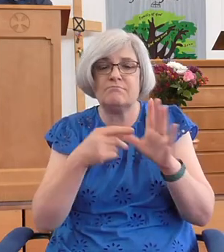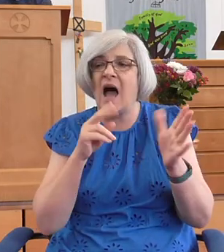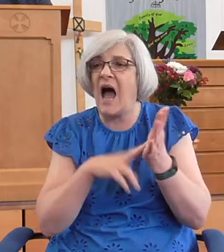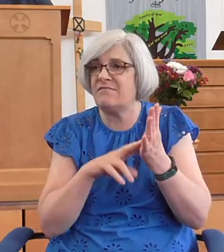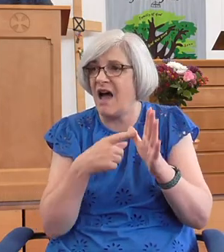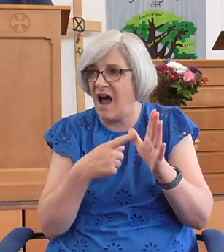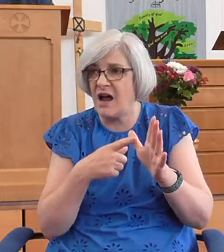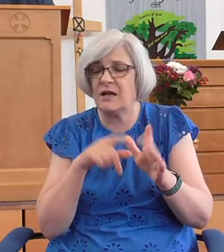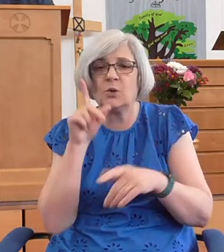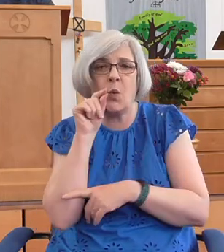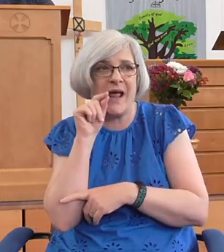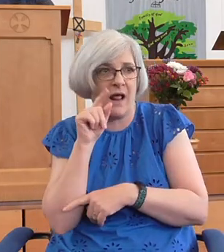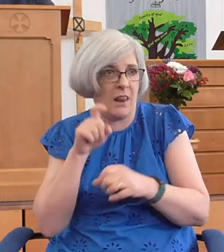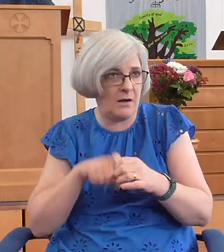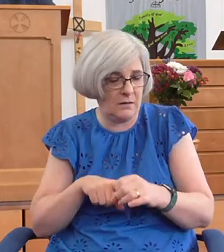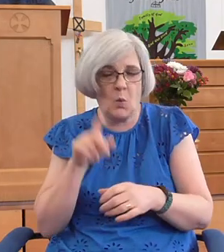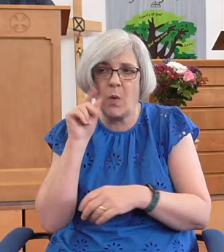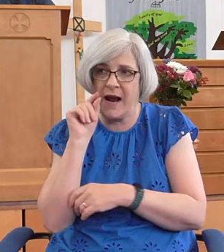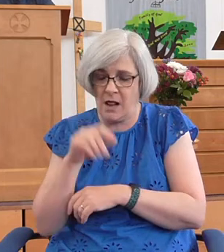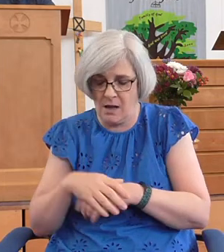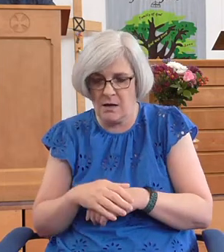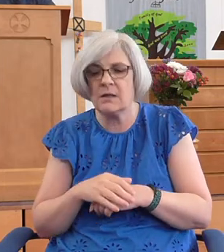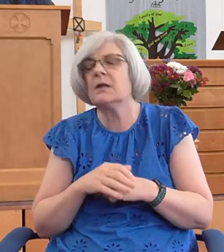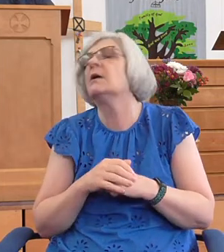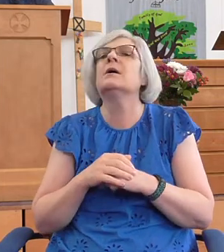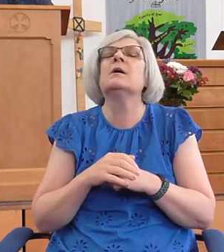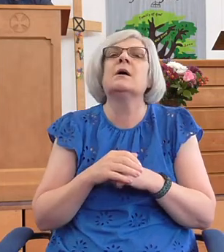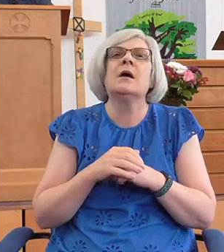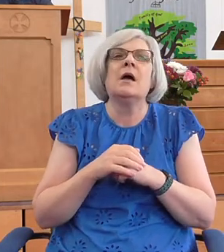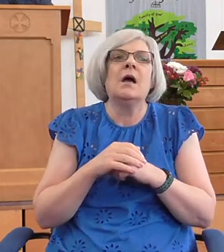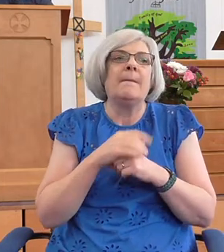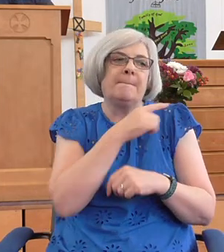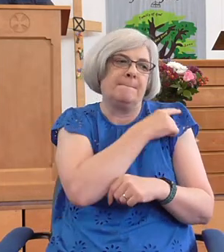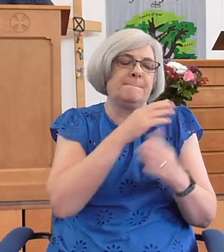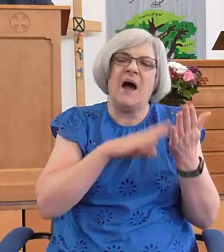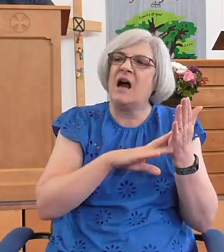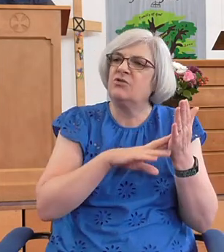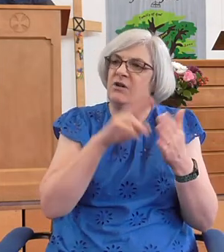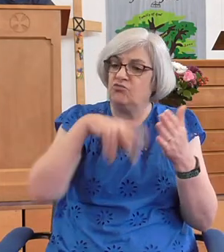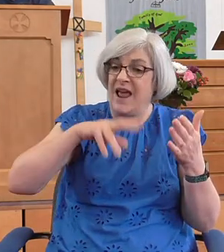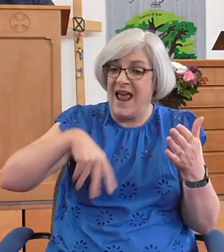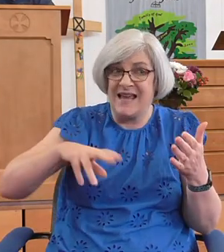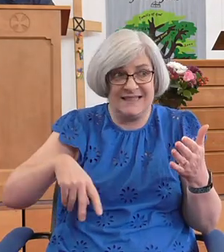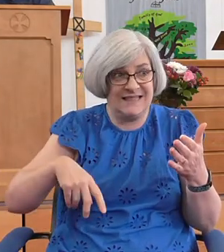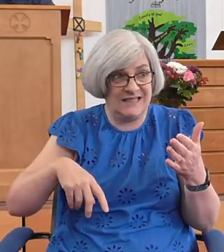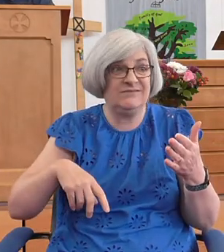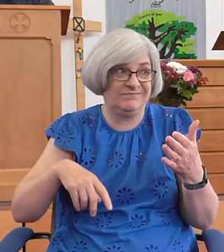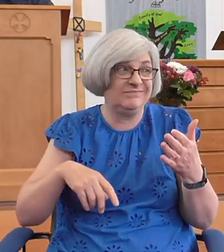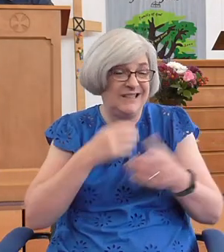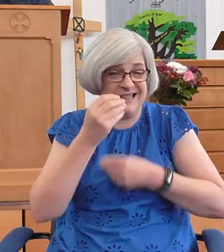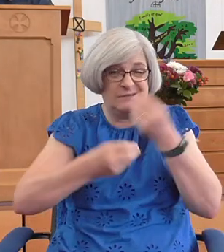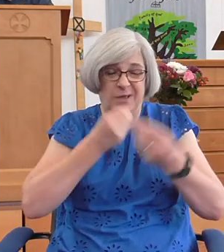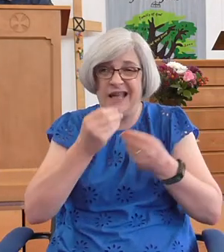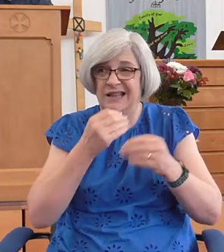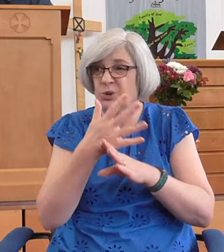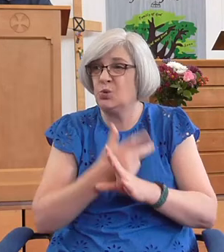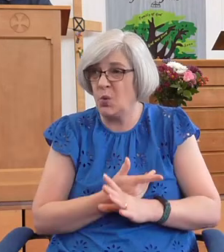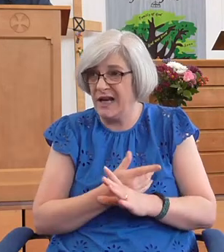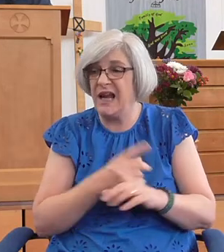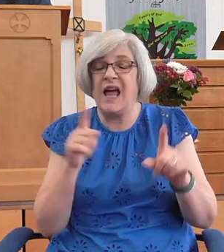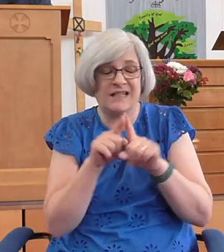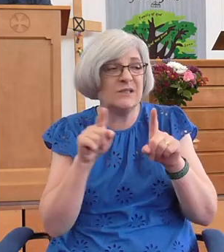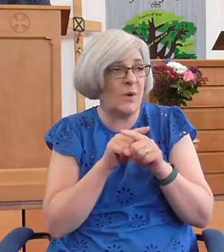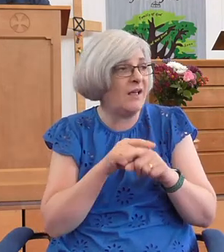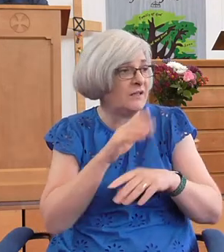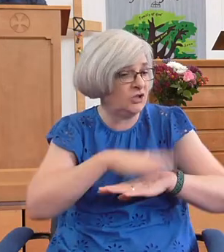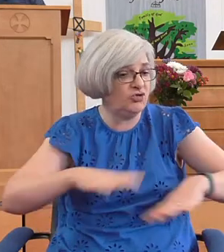quails. Margaret Payton, who read for us this morning, covered that story a few weeks ago in a children's talk. I think